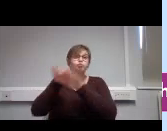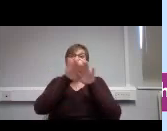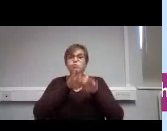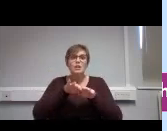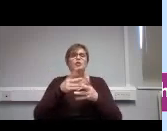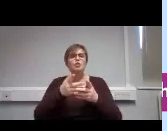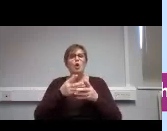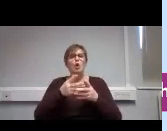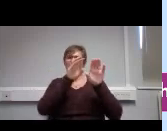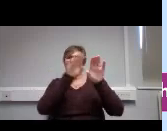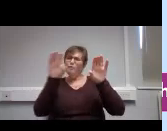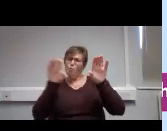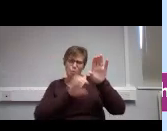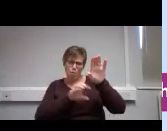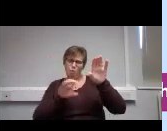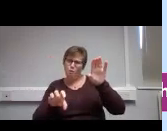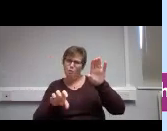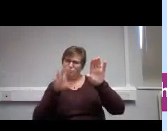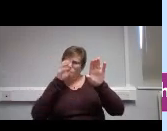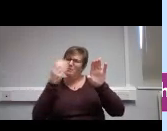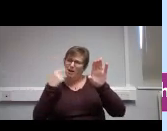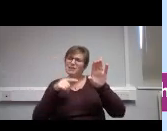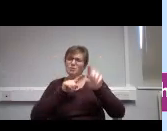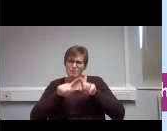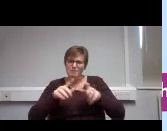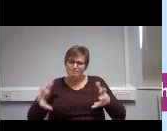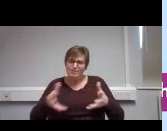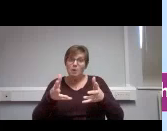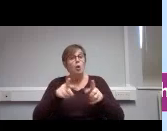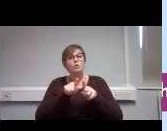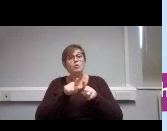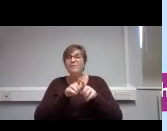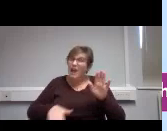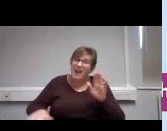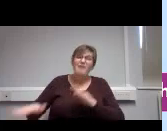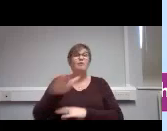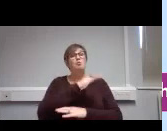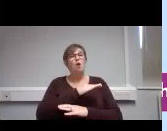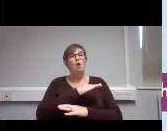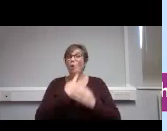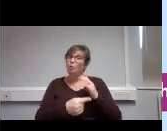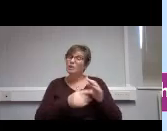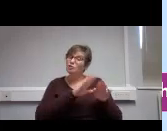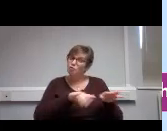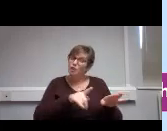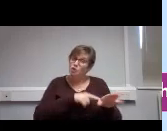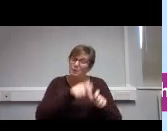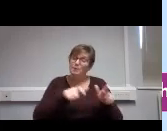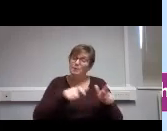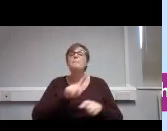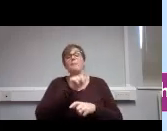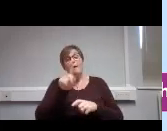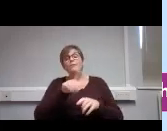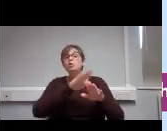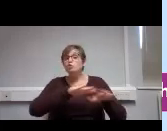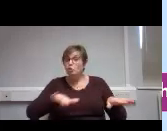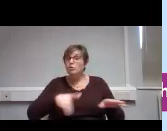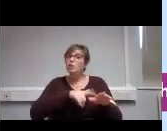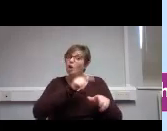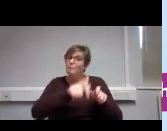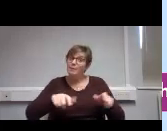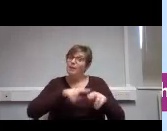as we've discussed earlier, and for the whole population. So children and young people and their families are empowered